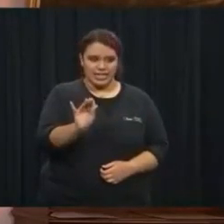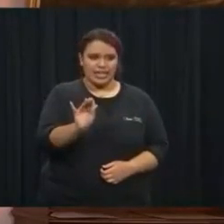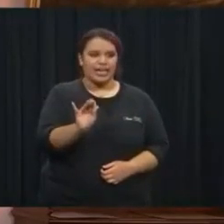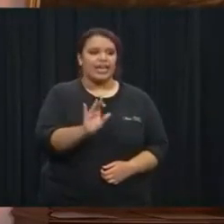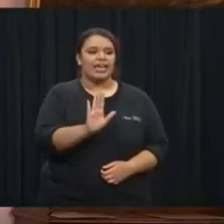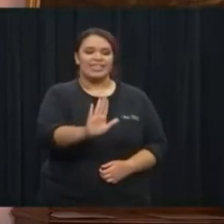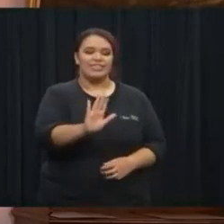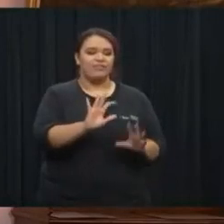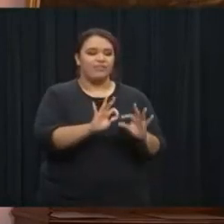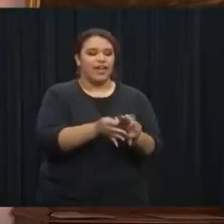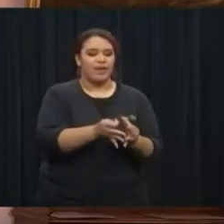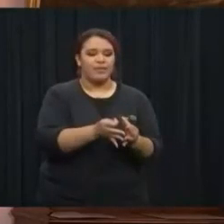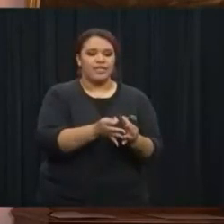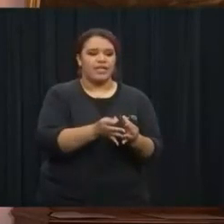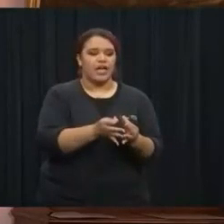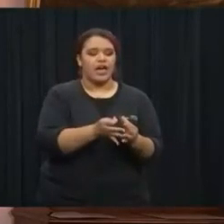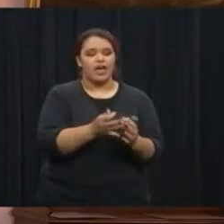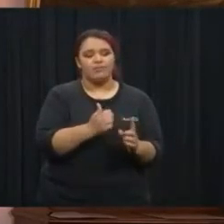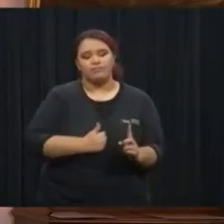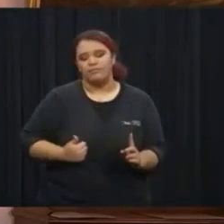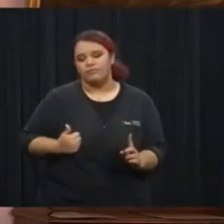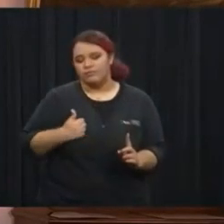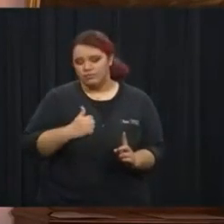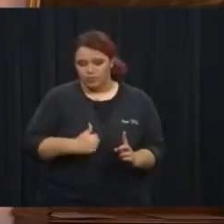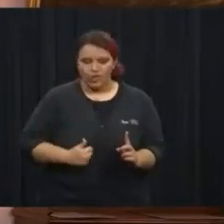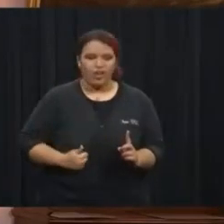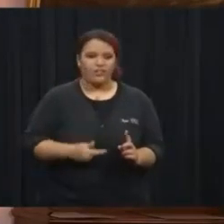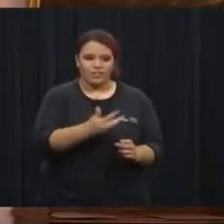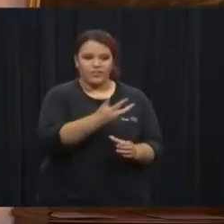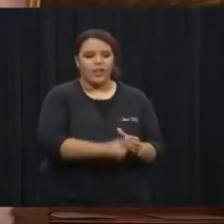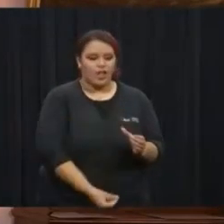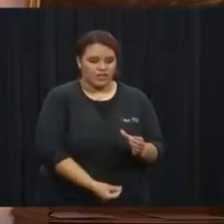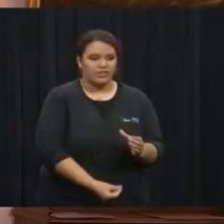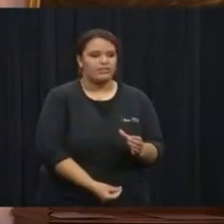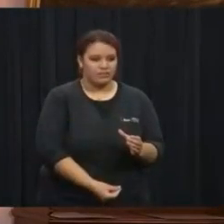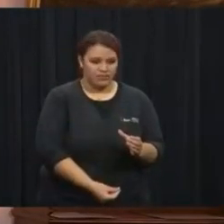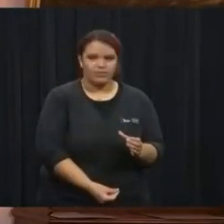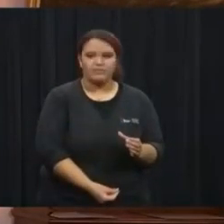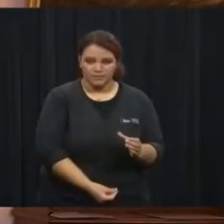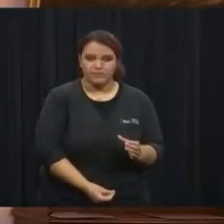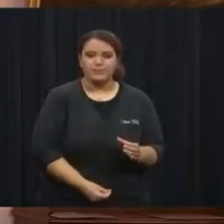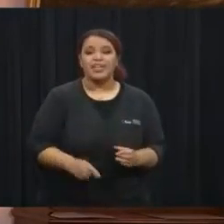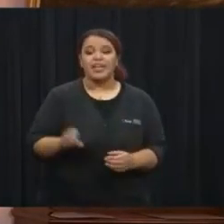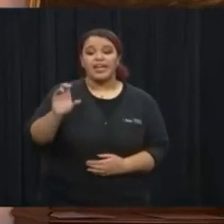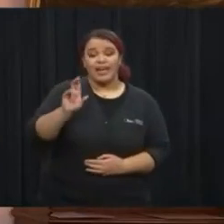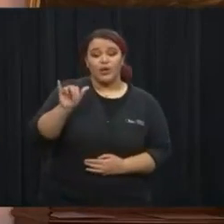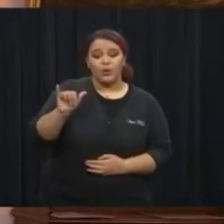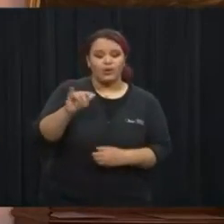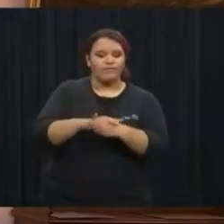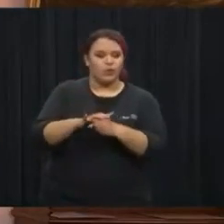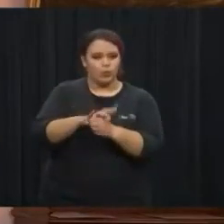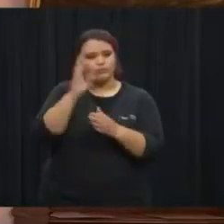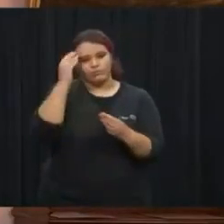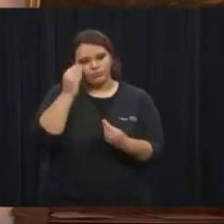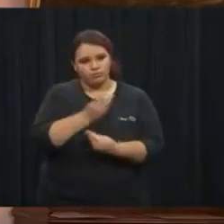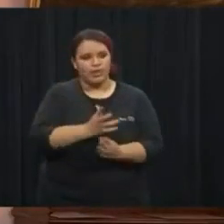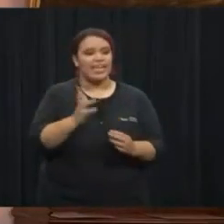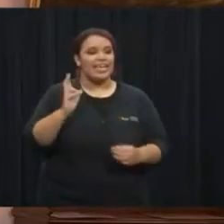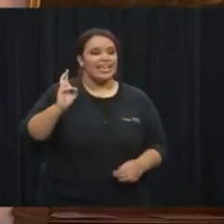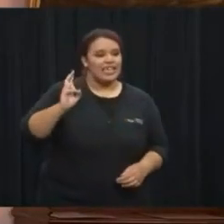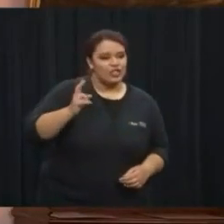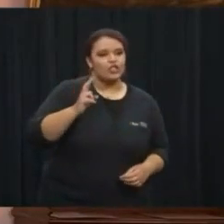every day we do it. But there are tons of people, for various reasons, whether they're working or whatever, are not watching this.